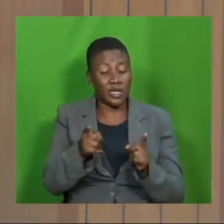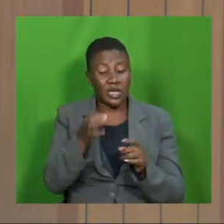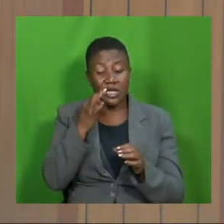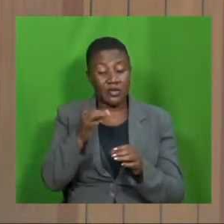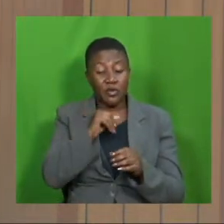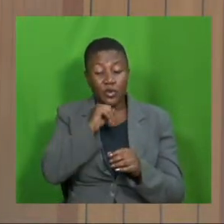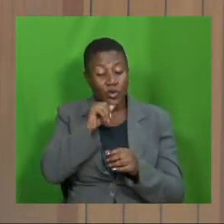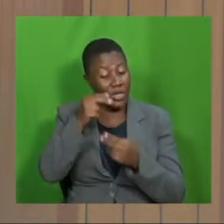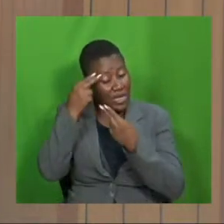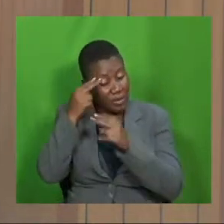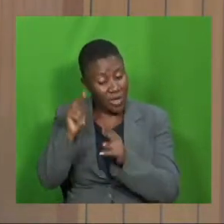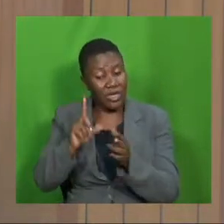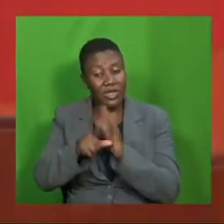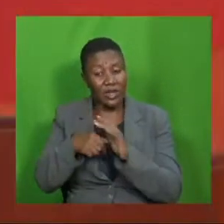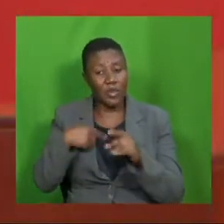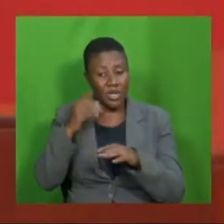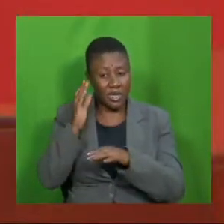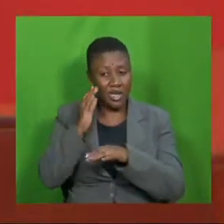back. Thank you.